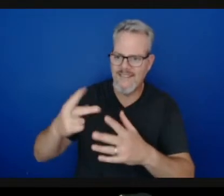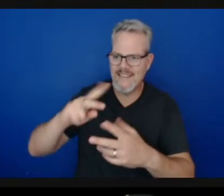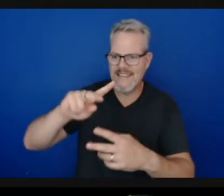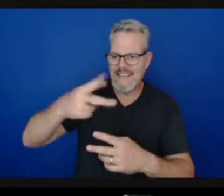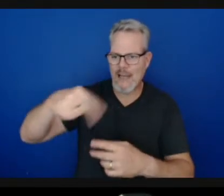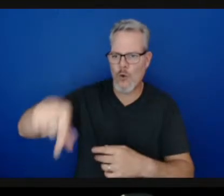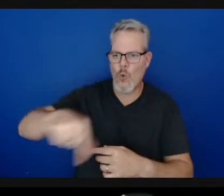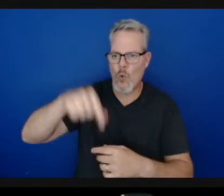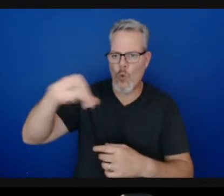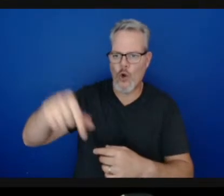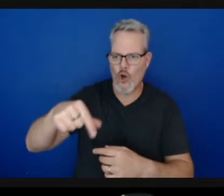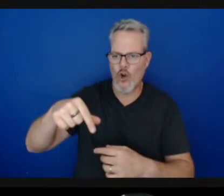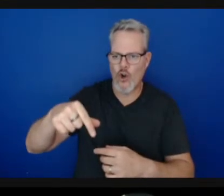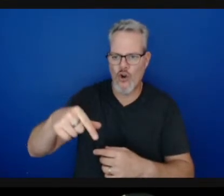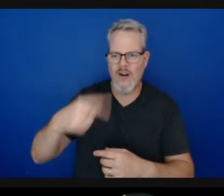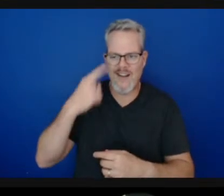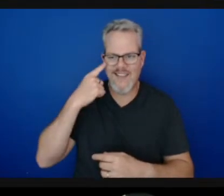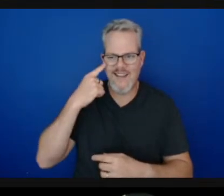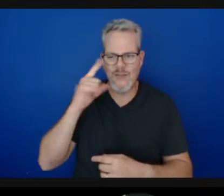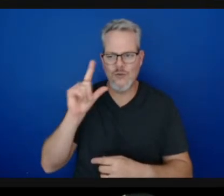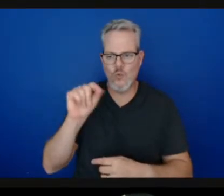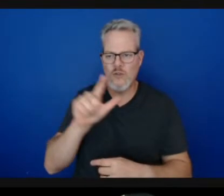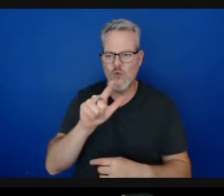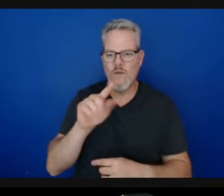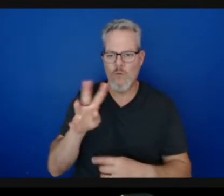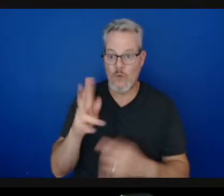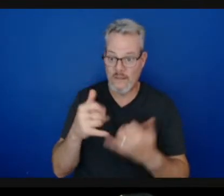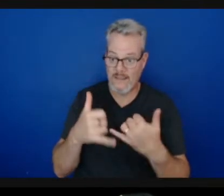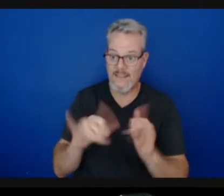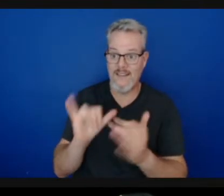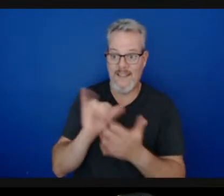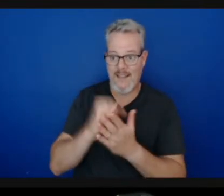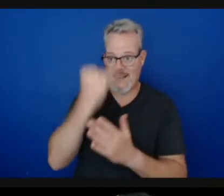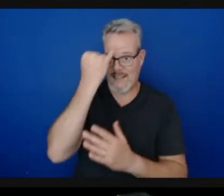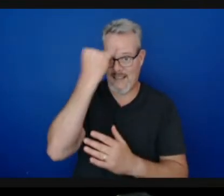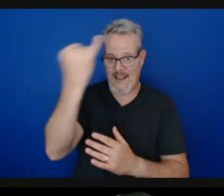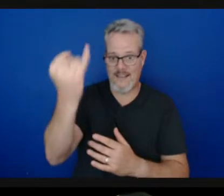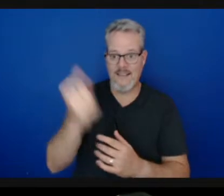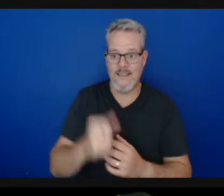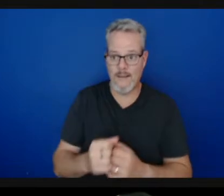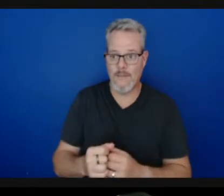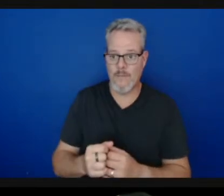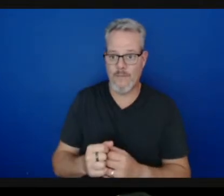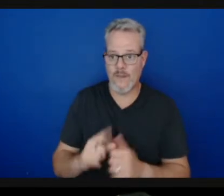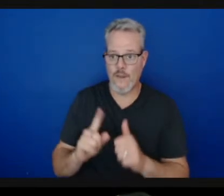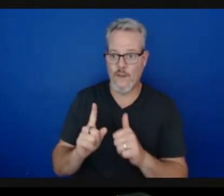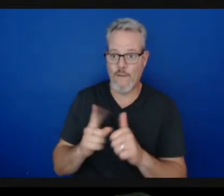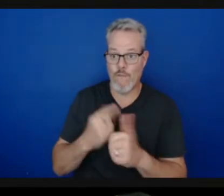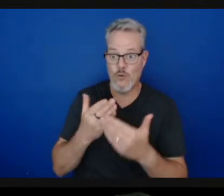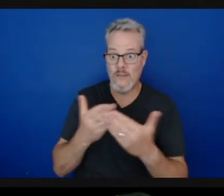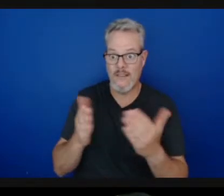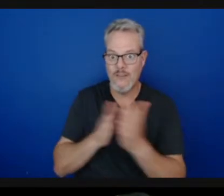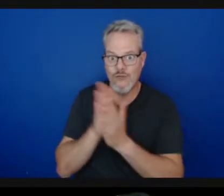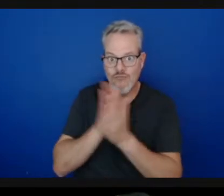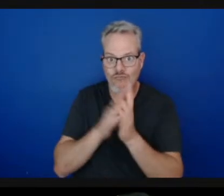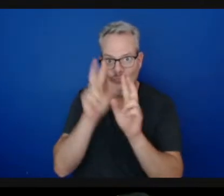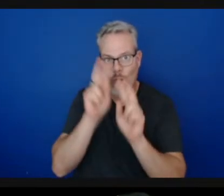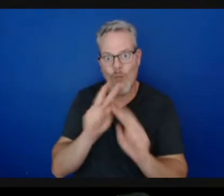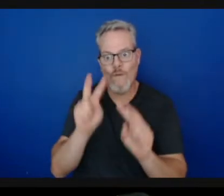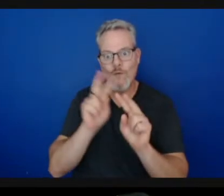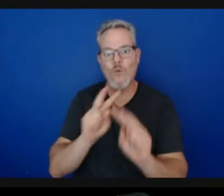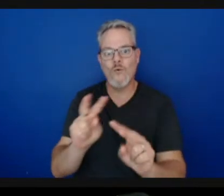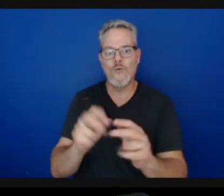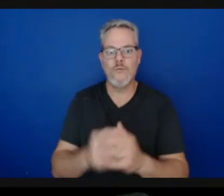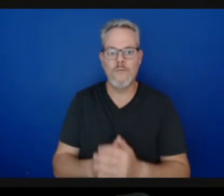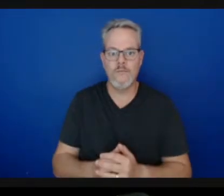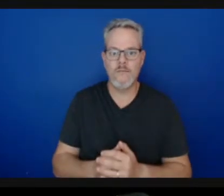90 days, right? But still, that's the idea. That's the first thing to look forward to in a few months here. And